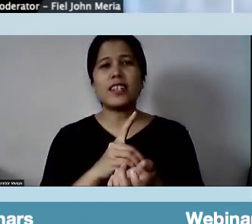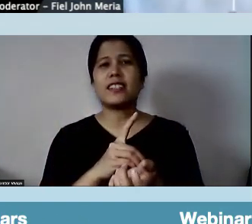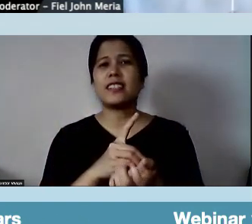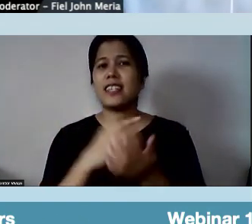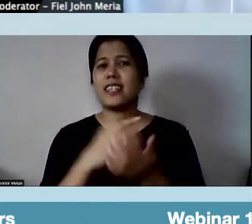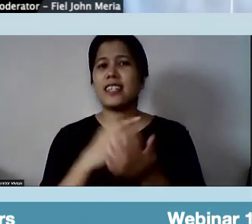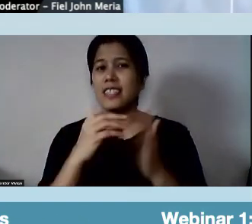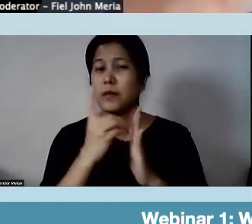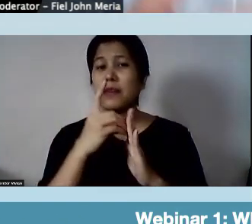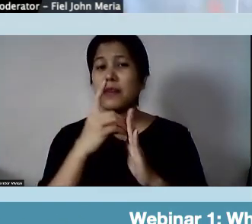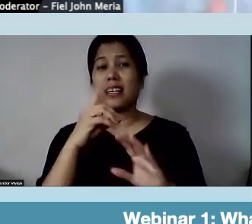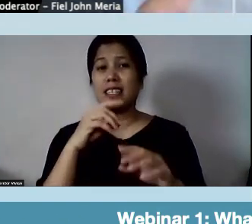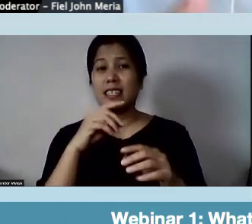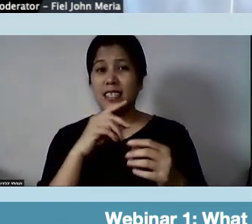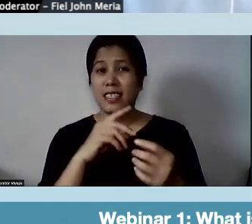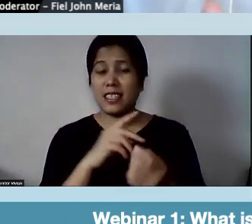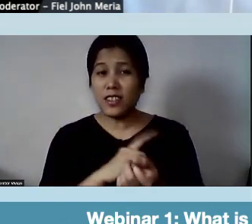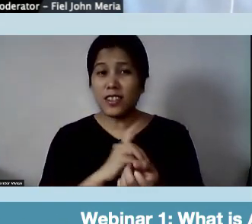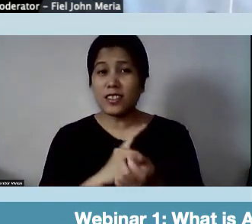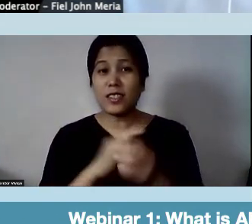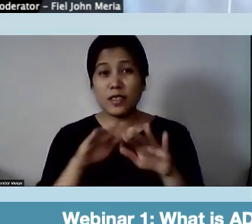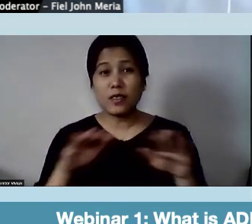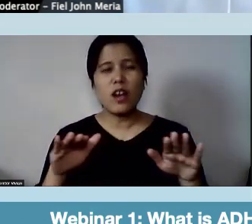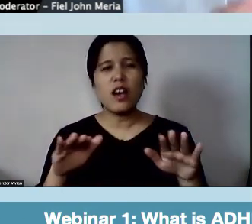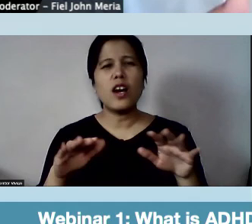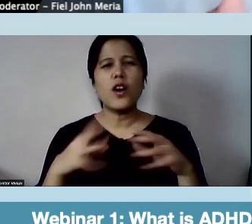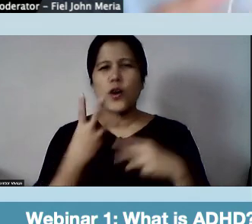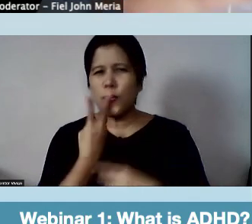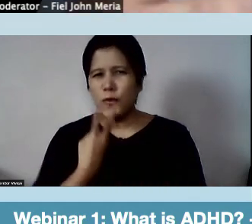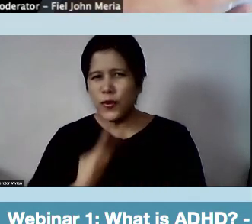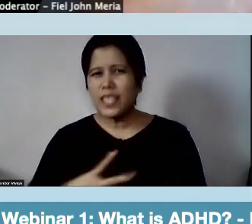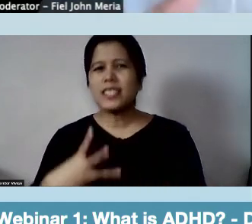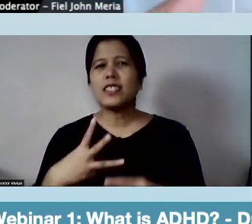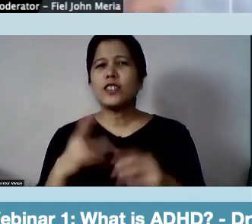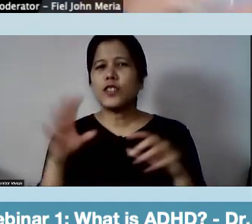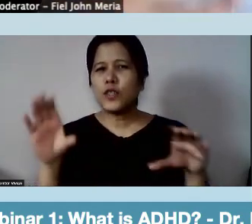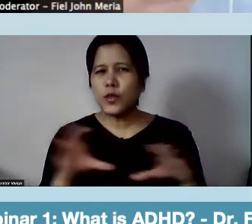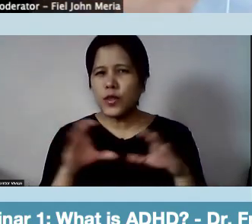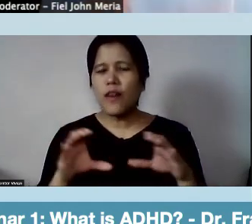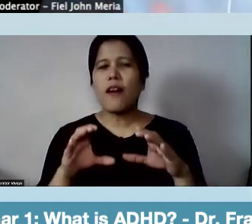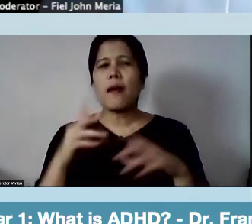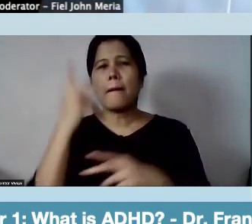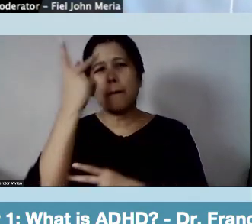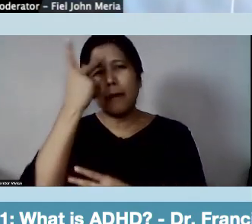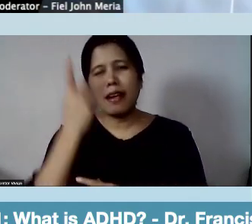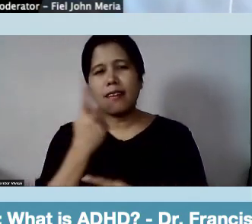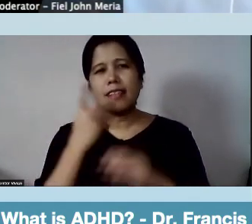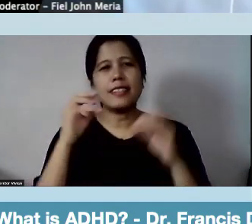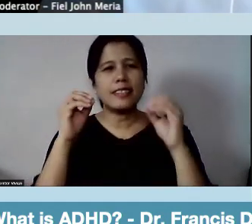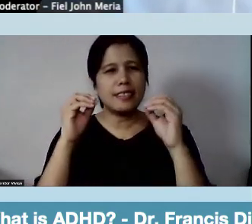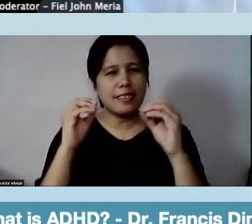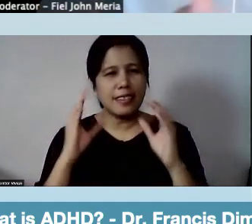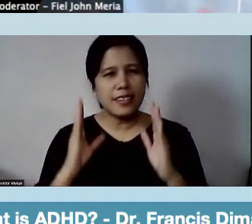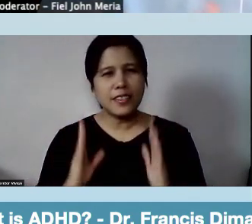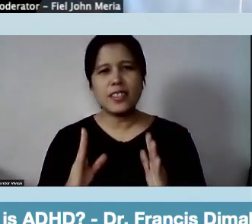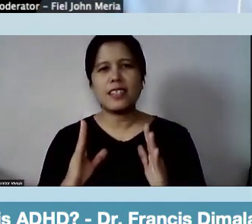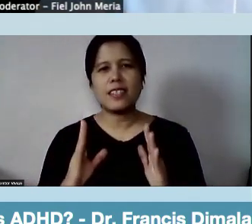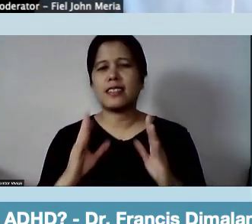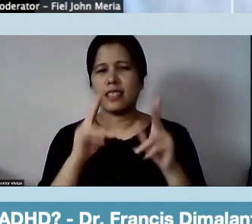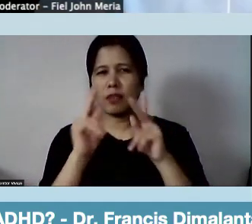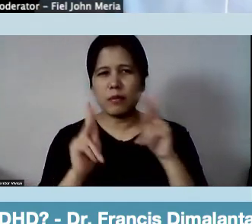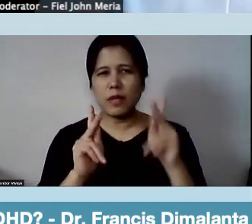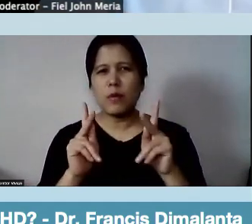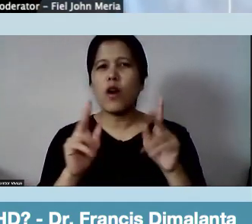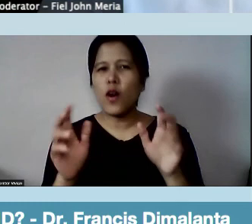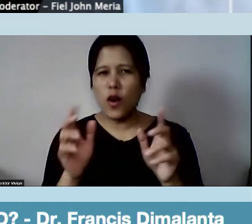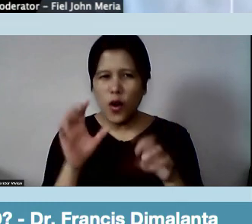and such, no, are willing and ready to work with the parents, the teachers, you know, the individuals themselves. Let's all work together